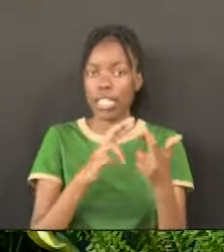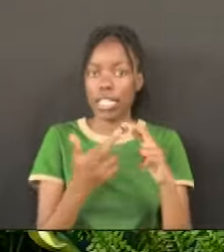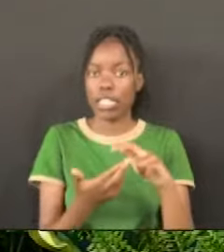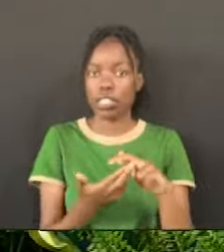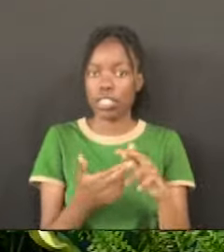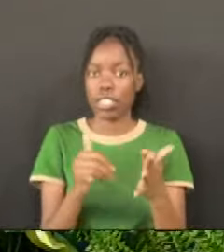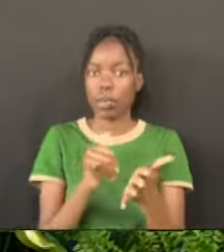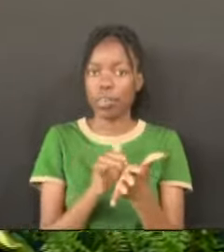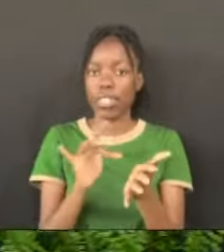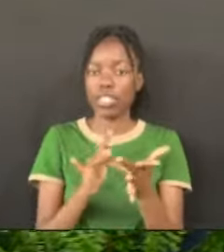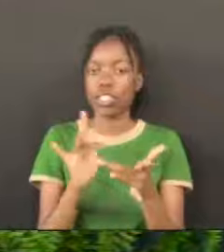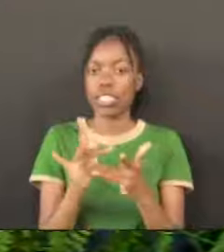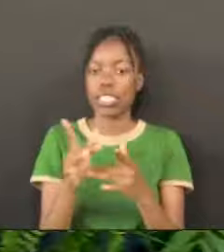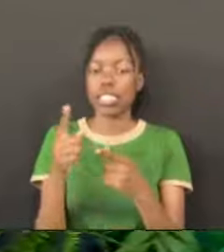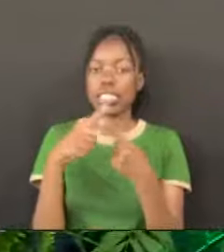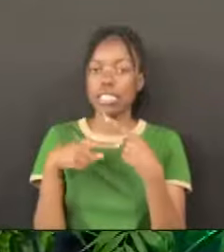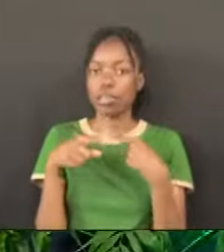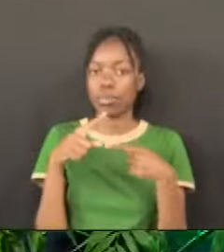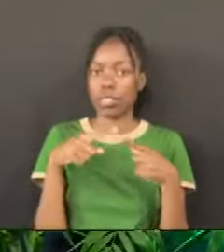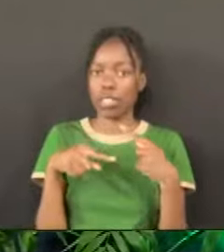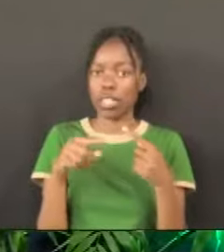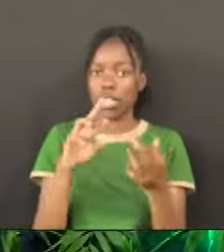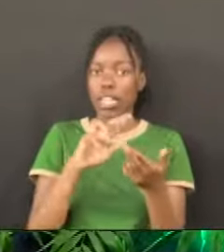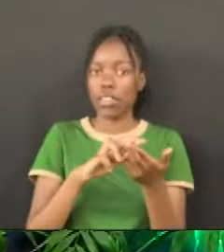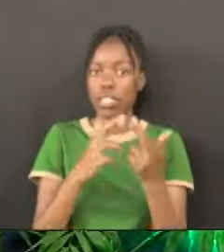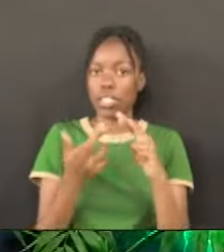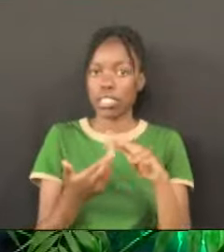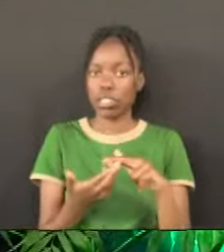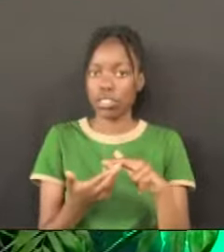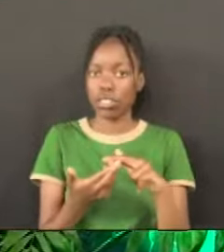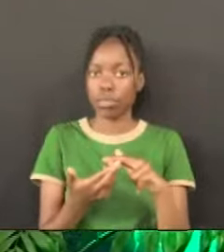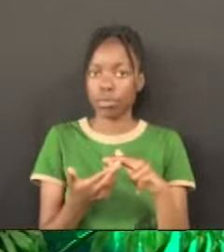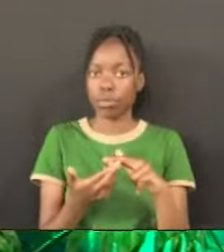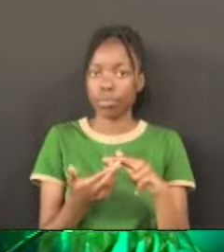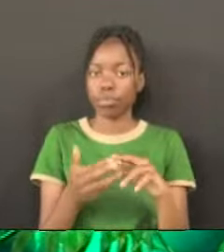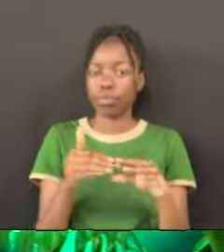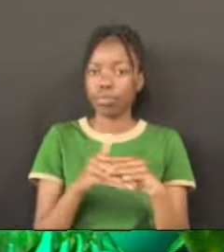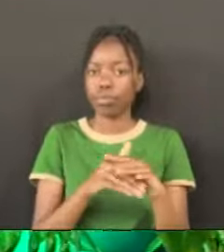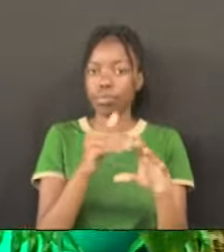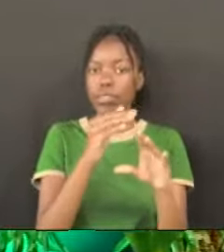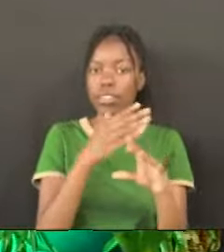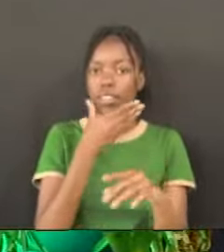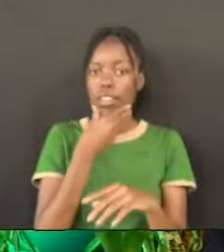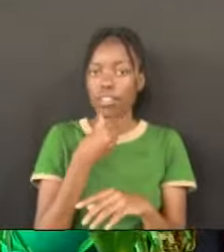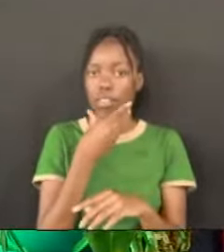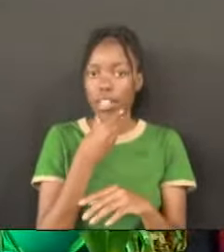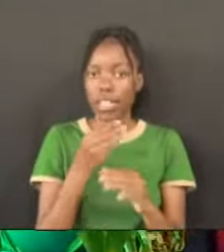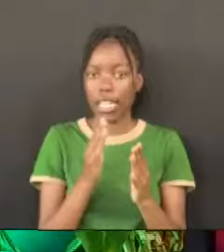Jesus is bringing, the relationship between the Father and the Son.